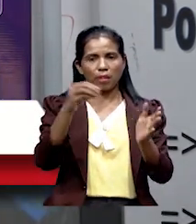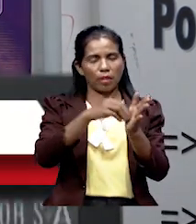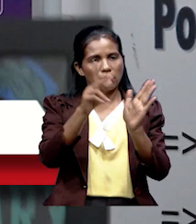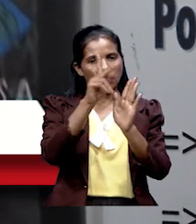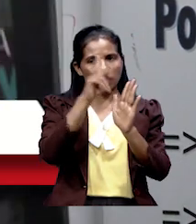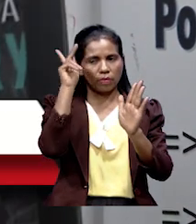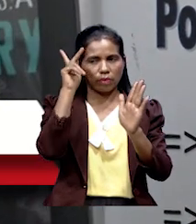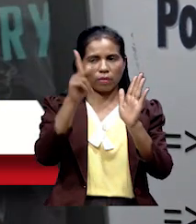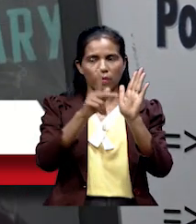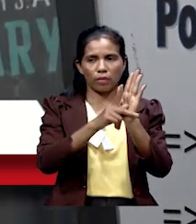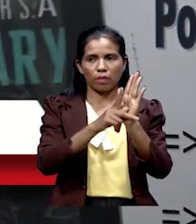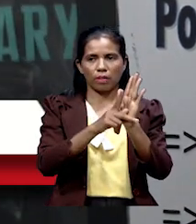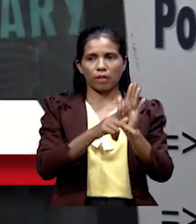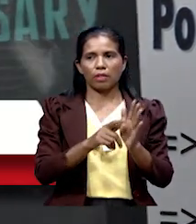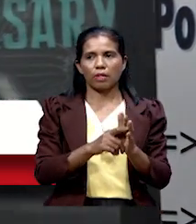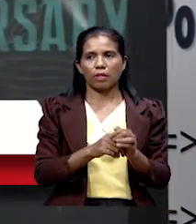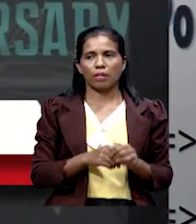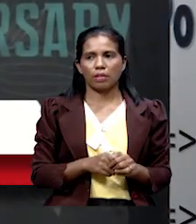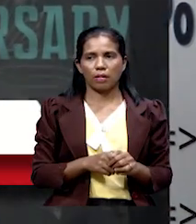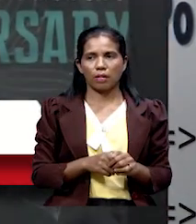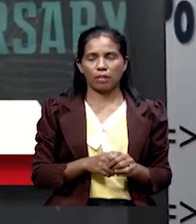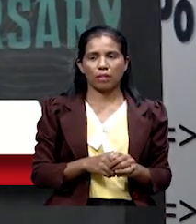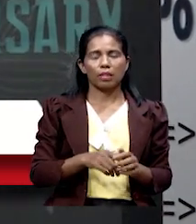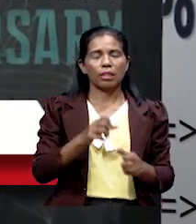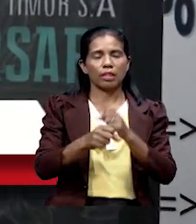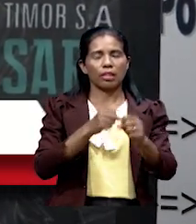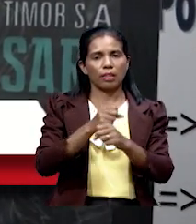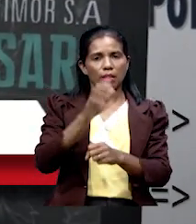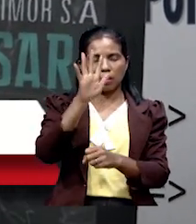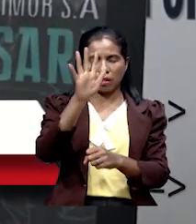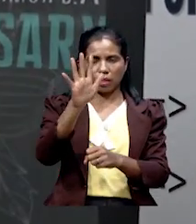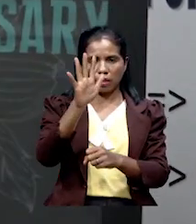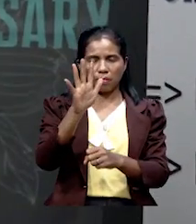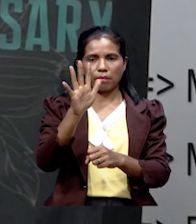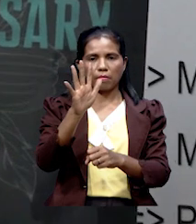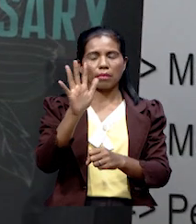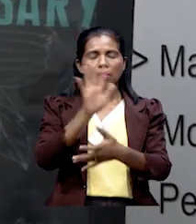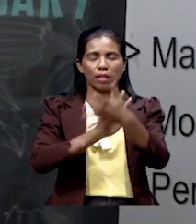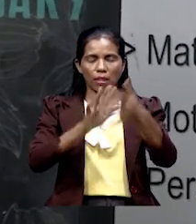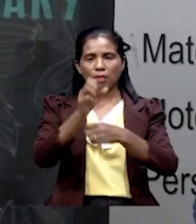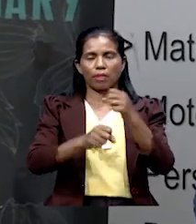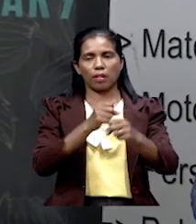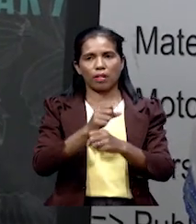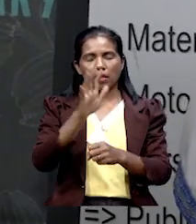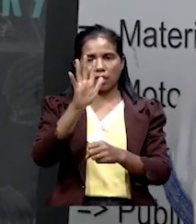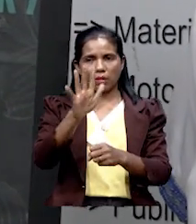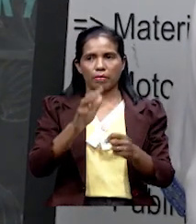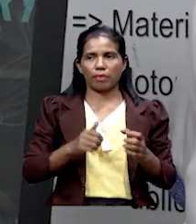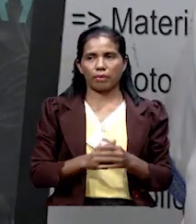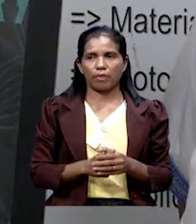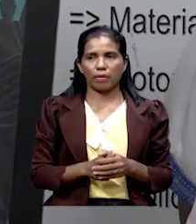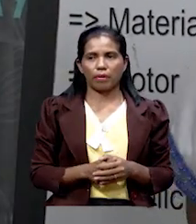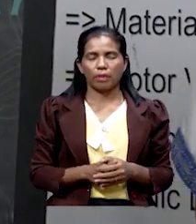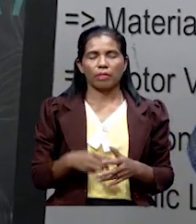of FIT's 5th anniversary, which was in 2021 in September, and